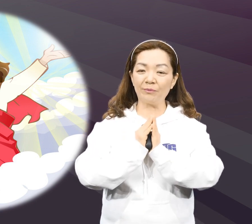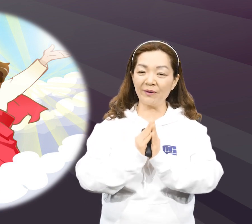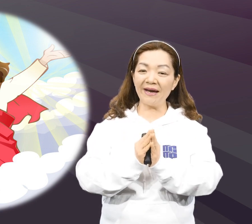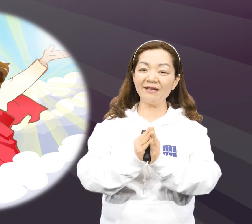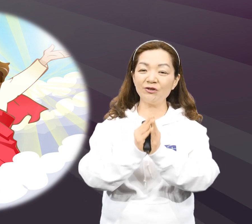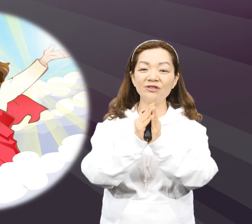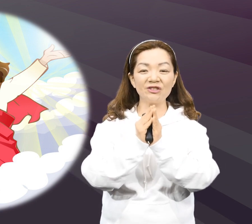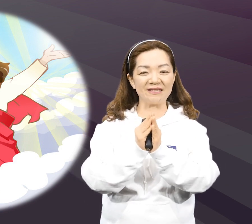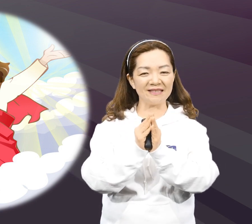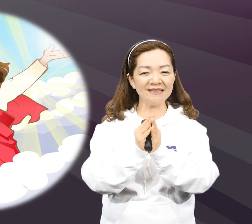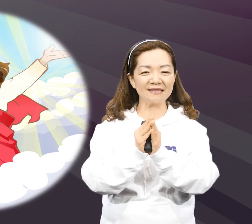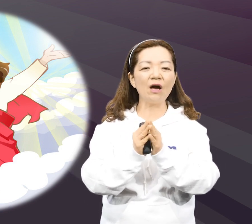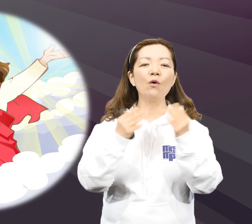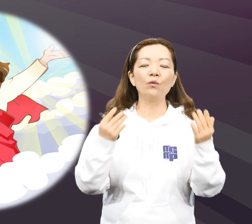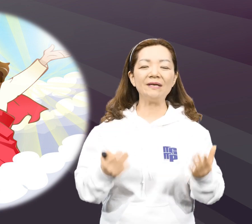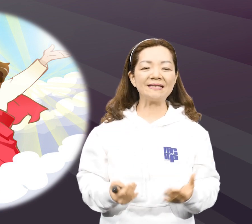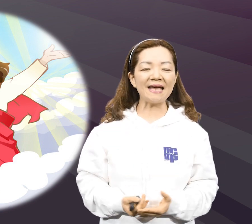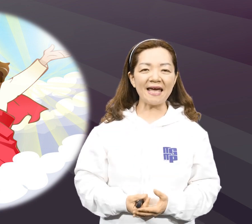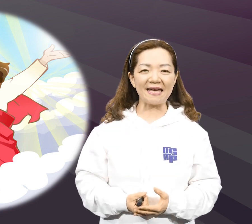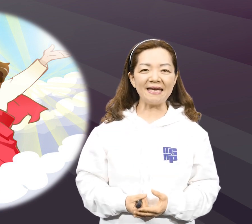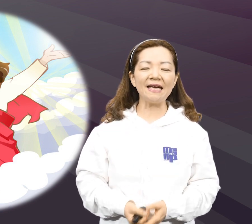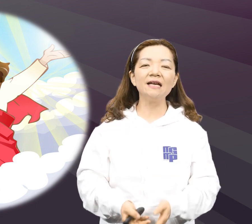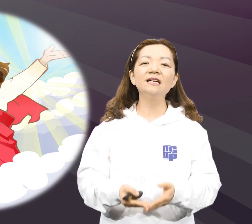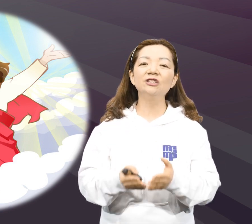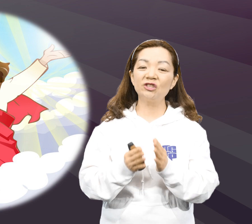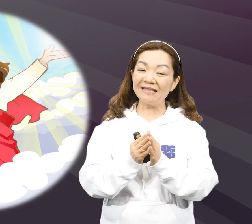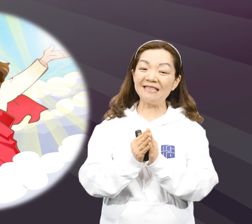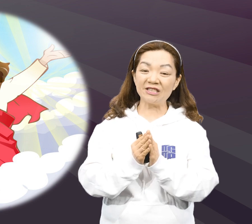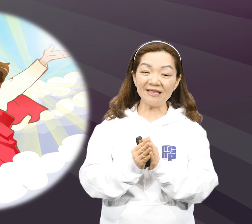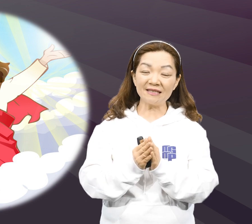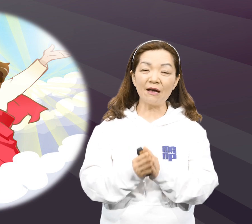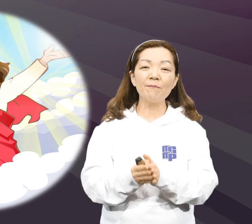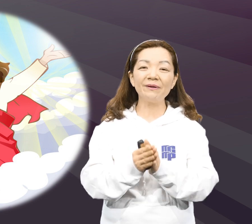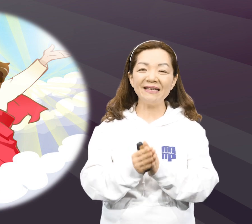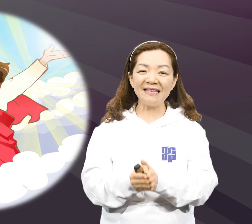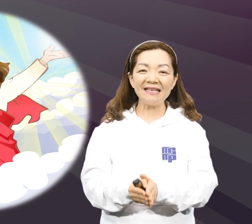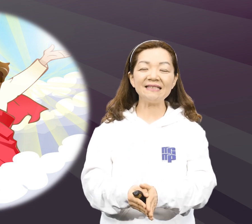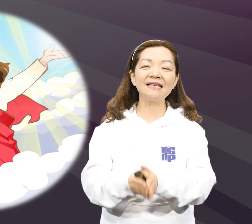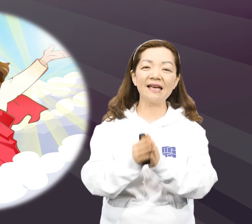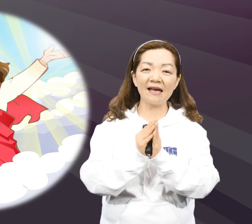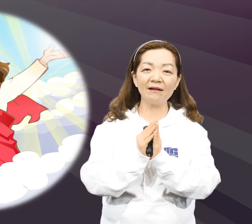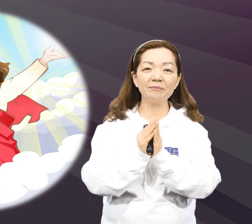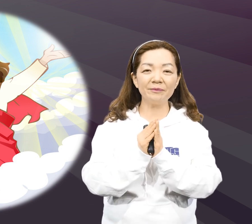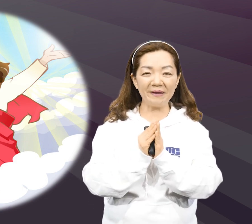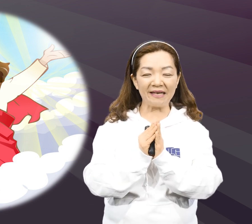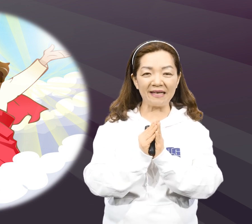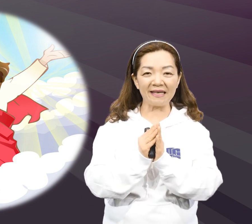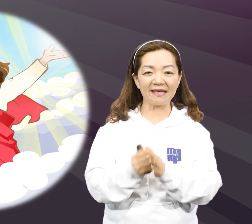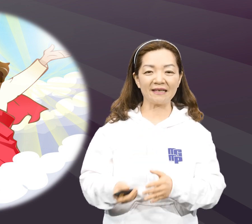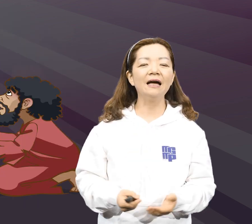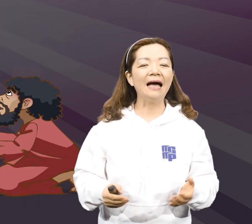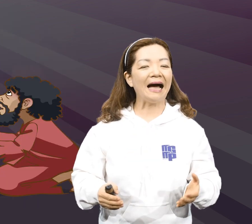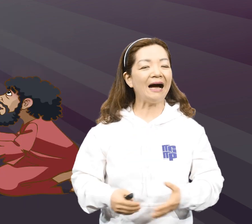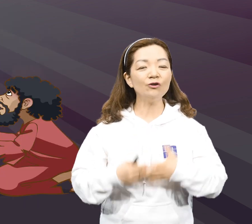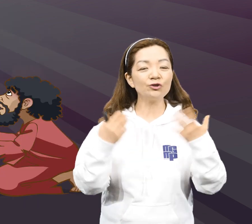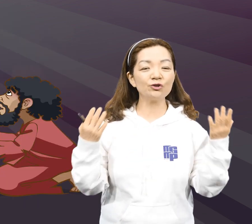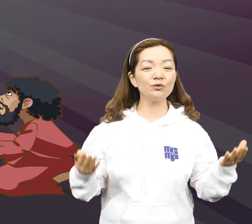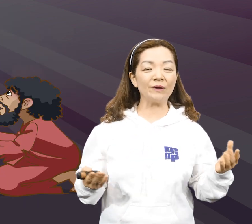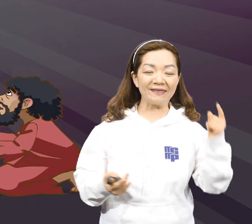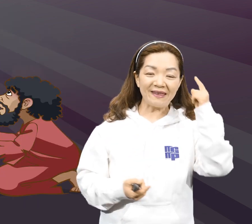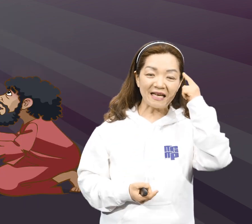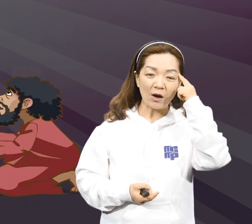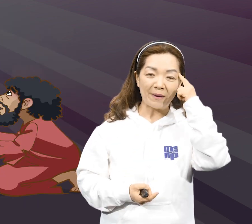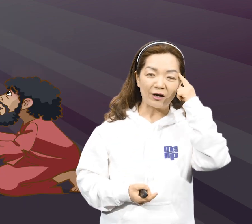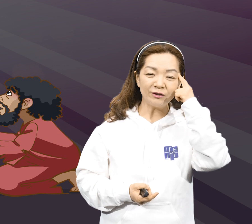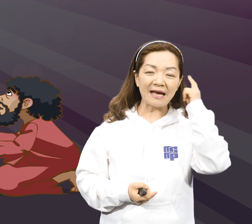We pray to Jesus. We say, Jesus, please help me. How should